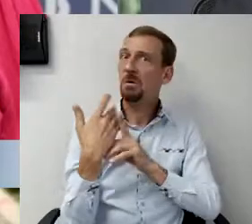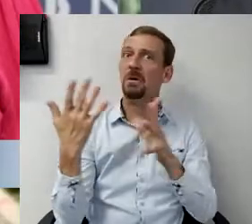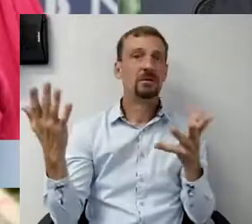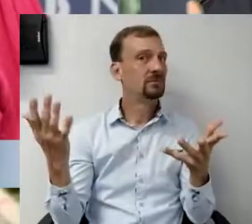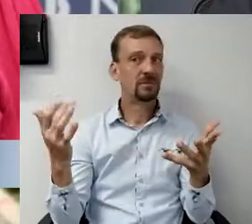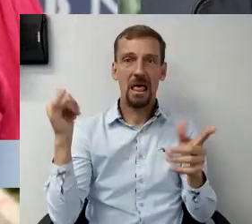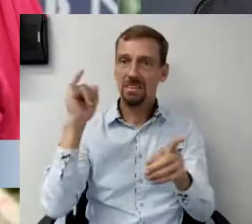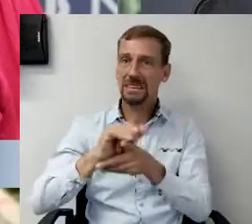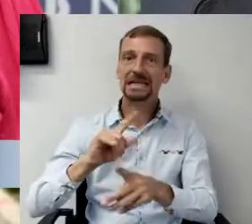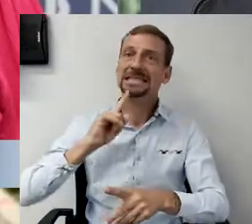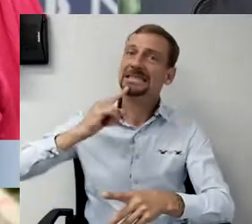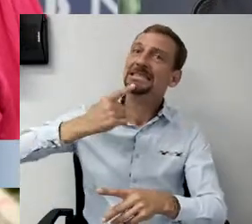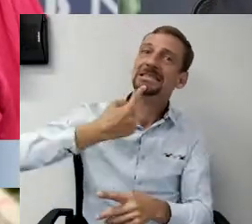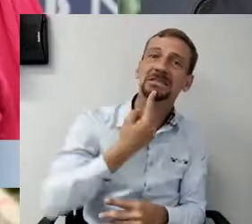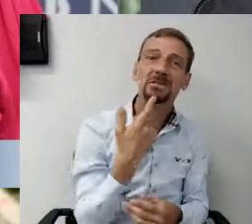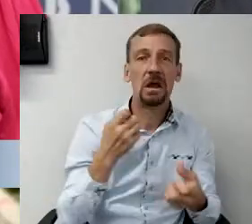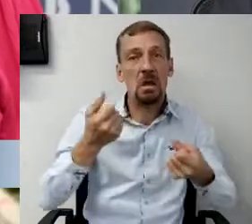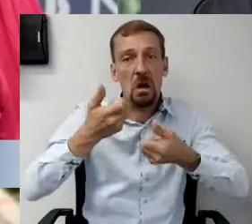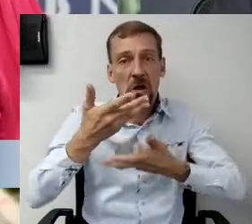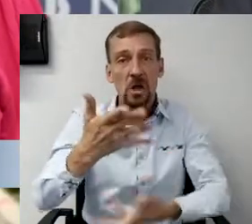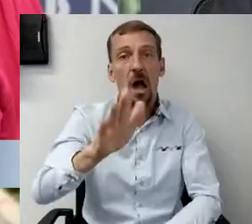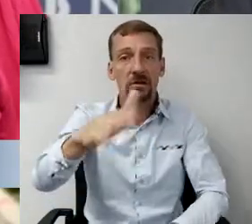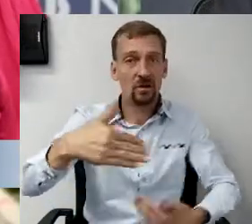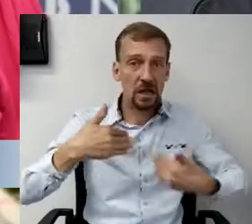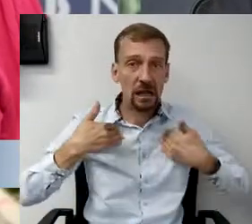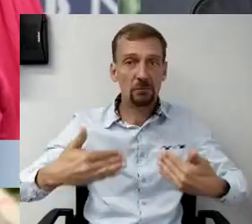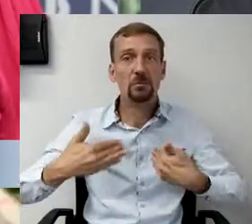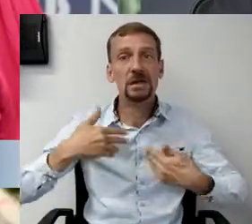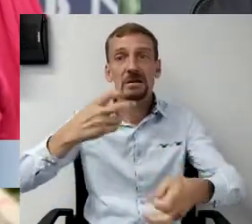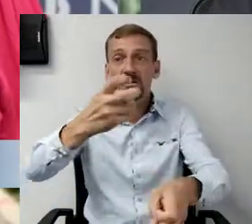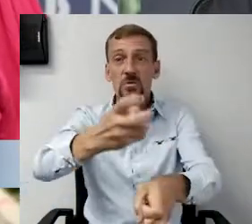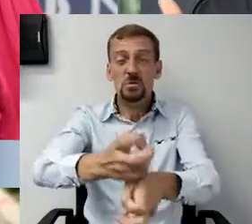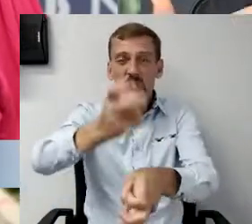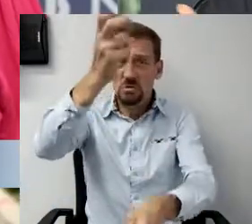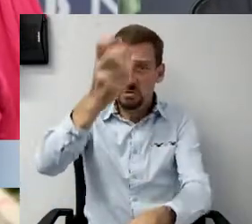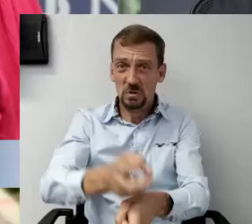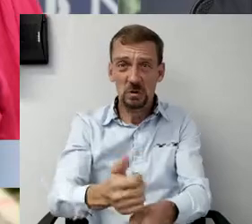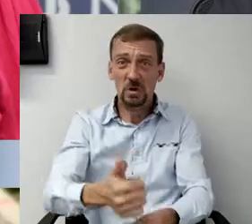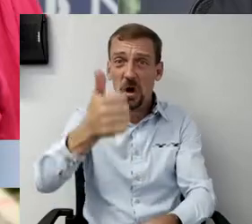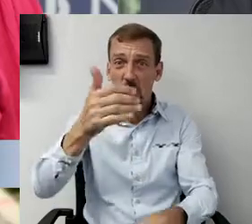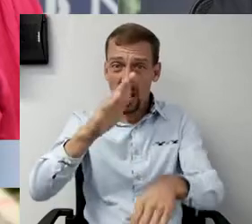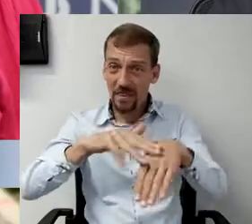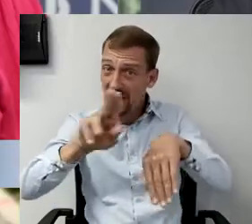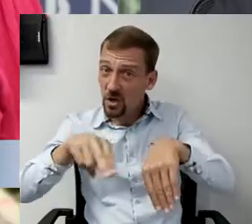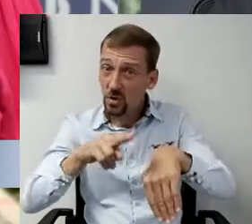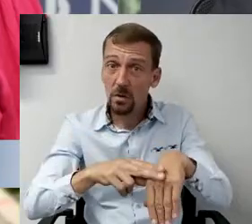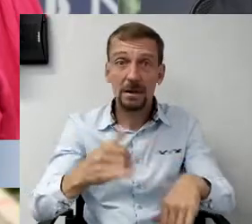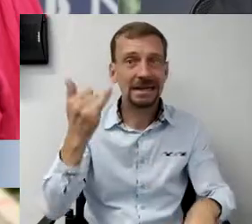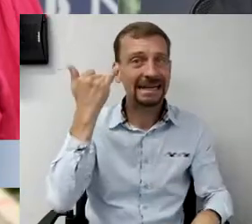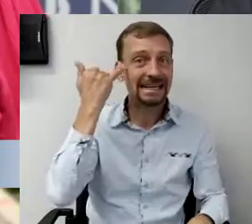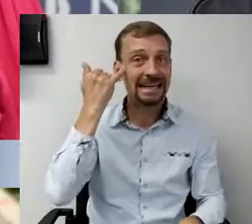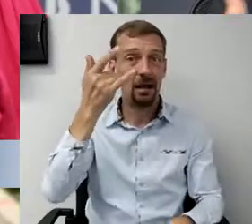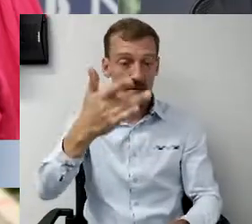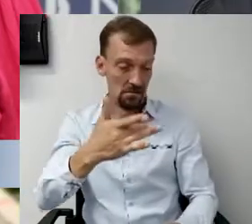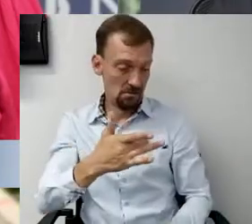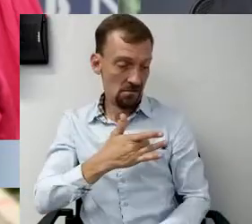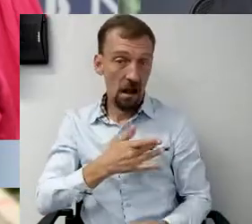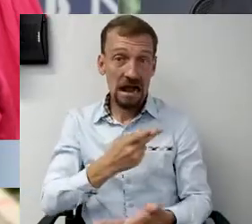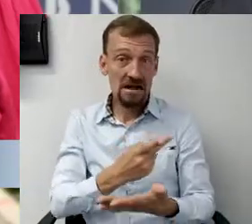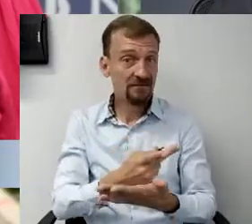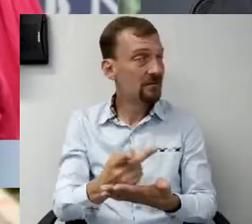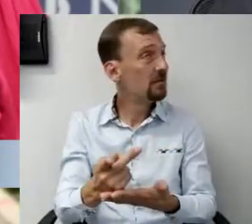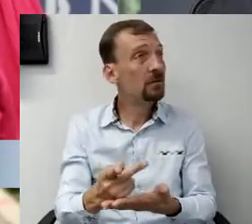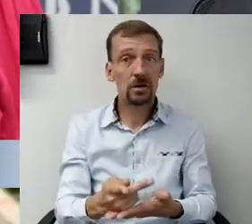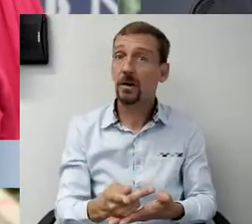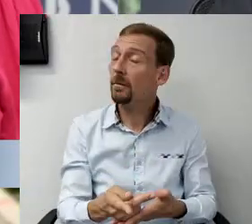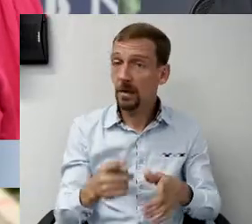conditions exacerbate their difficulty in breathing. And if you have congestive heart failure, there's still a lot of